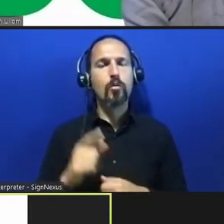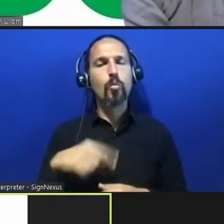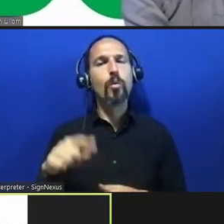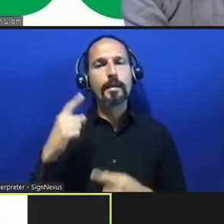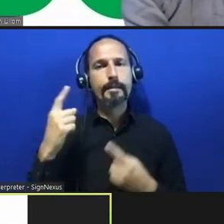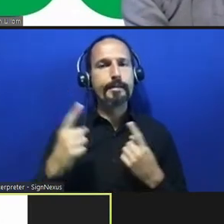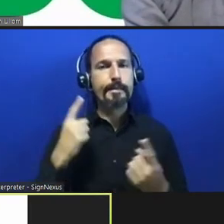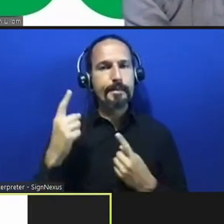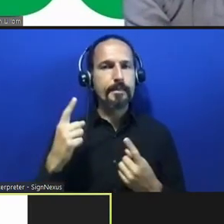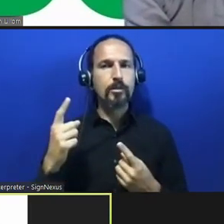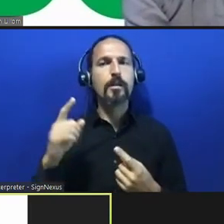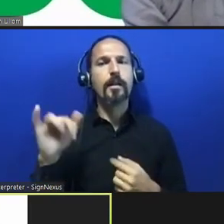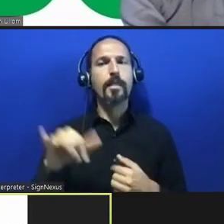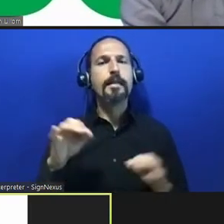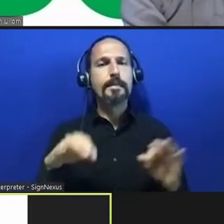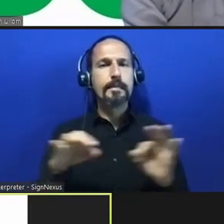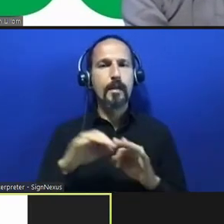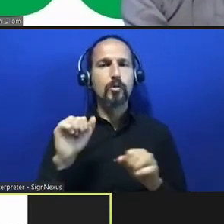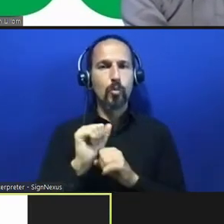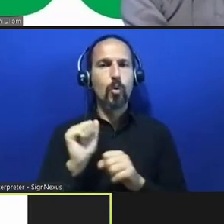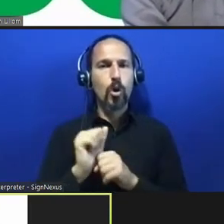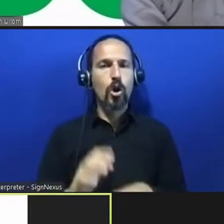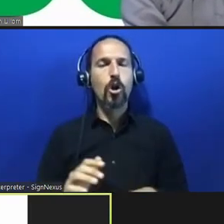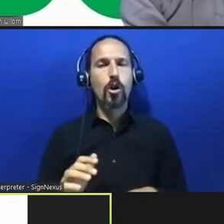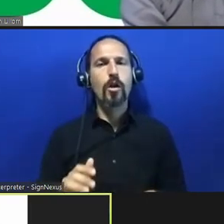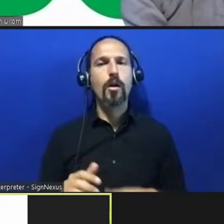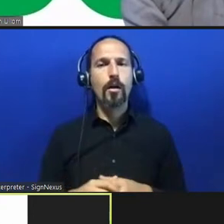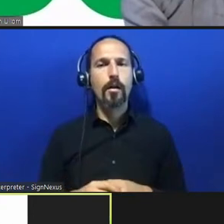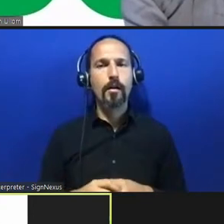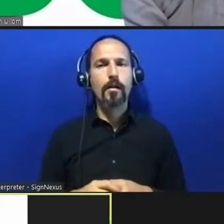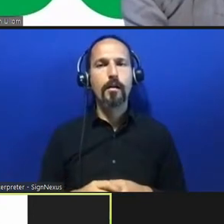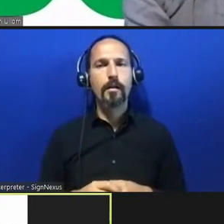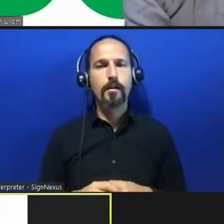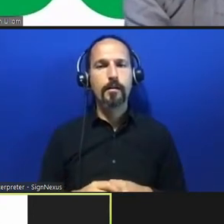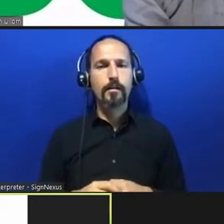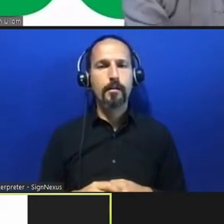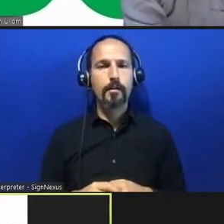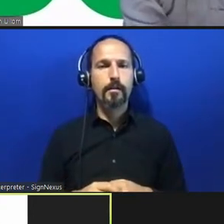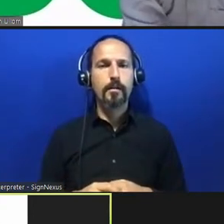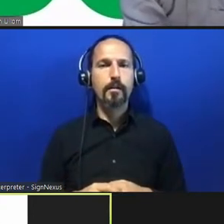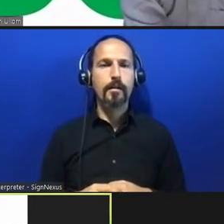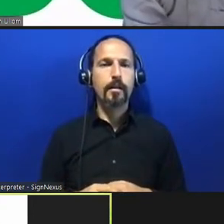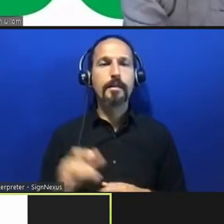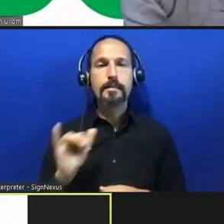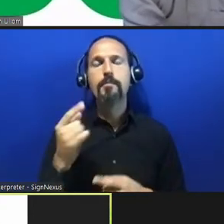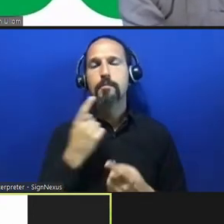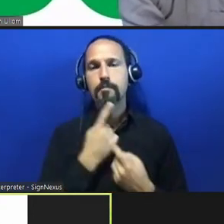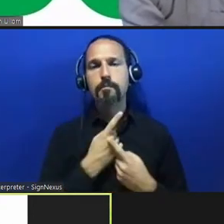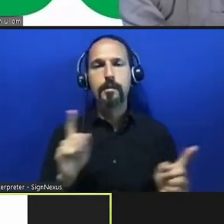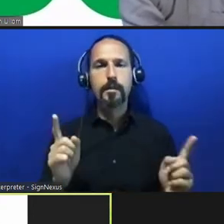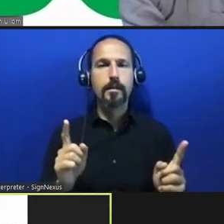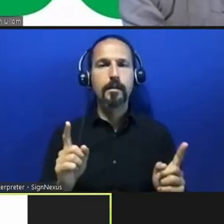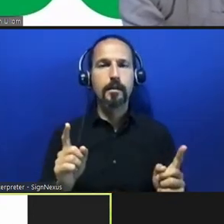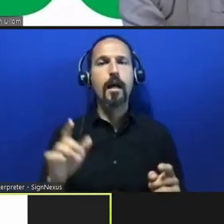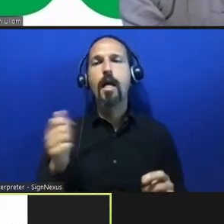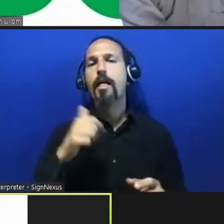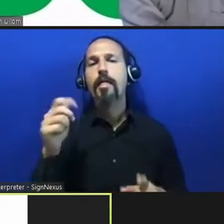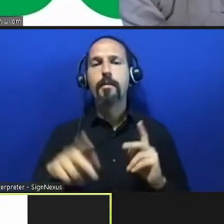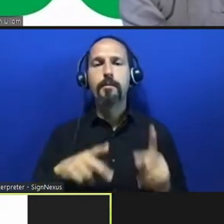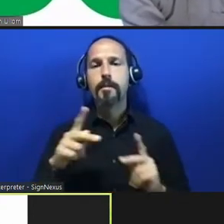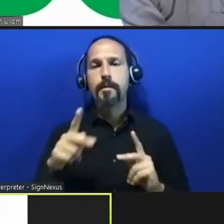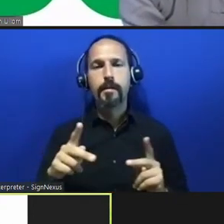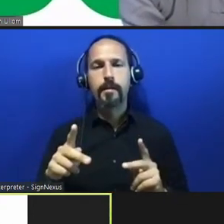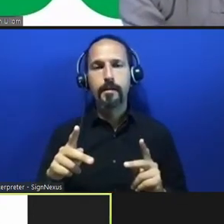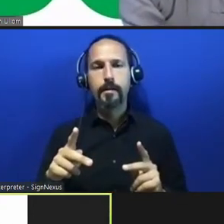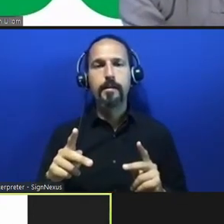considered uh essential workers and as um it has been mentioned here but other people like